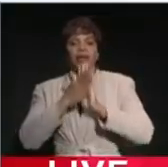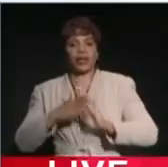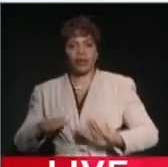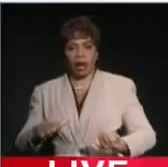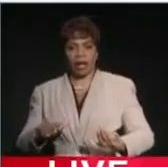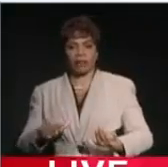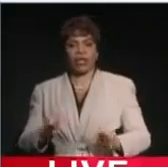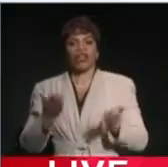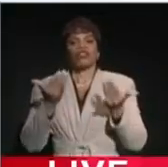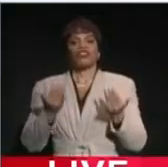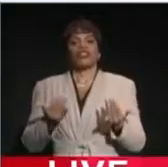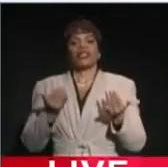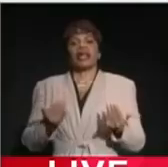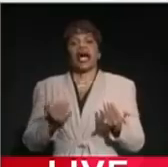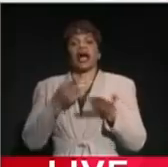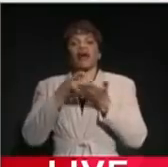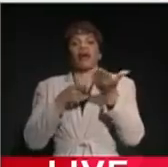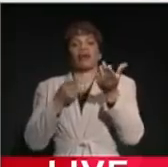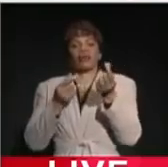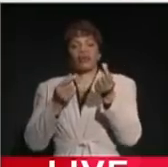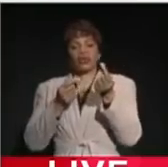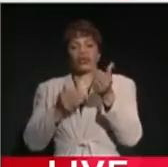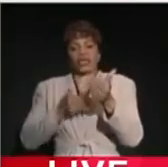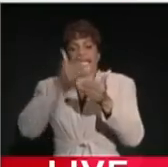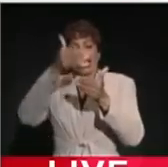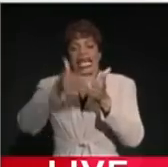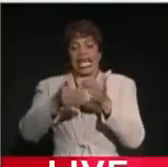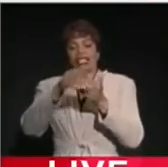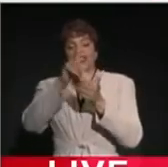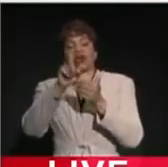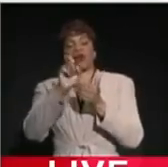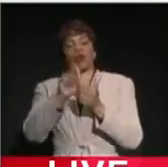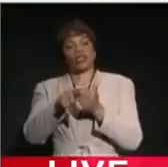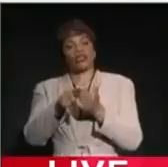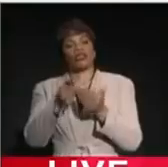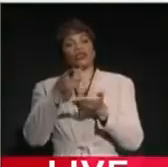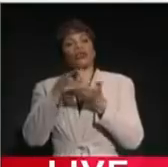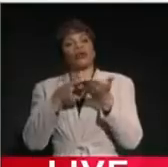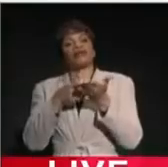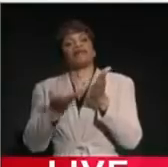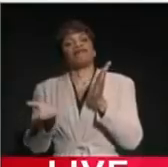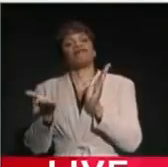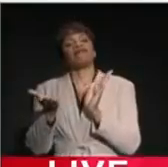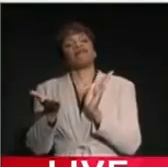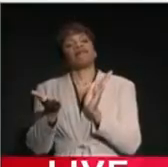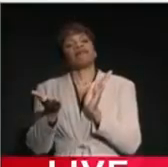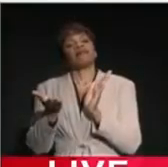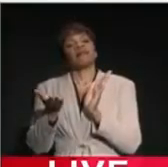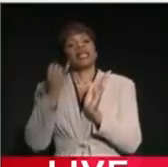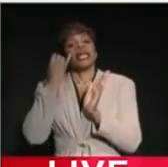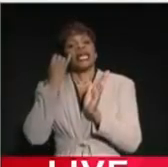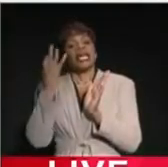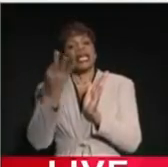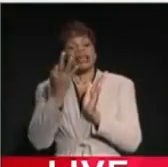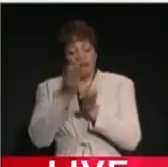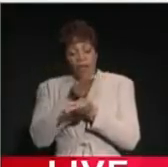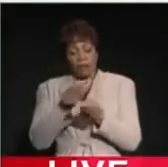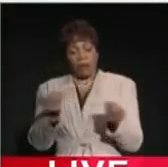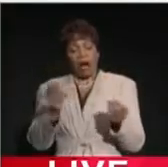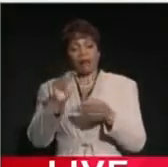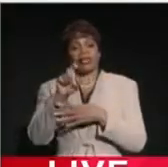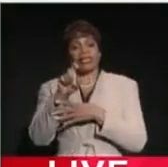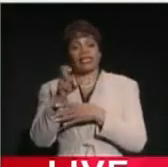don't. Right now, we're going to go to the next question. And that, again, is on the issue of property taxes.